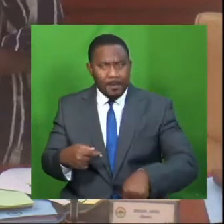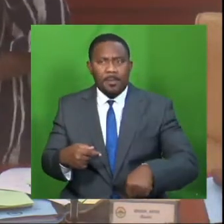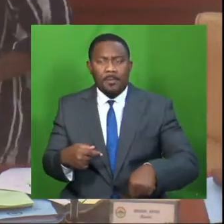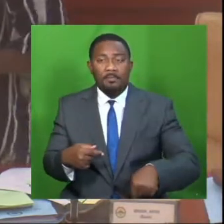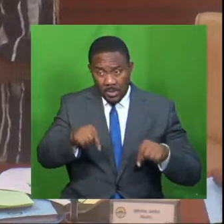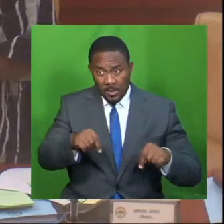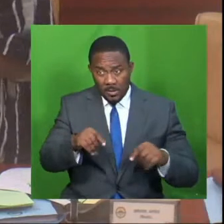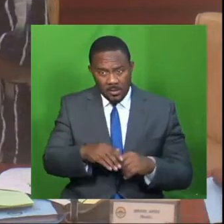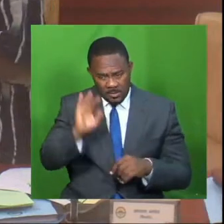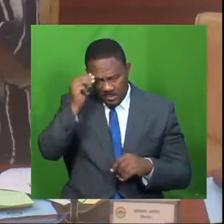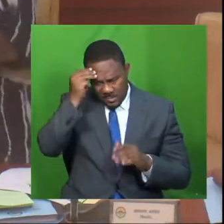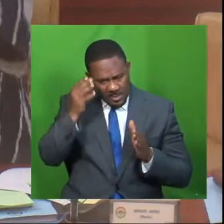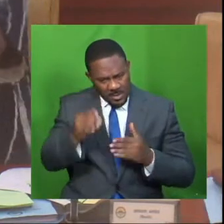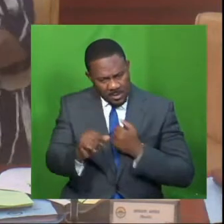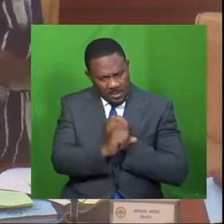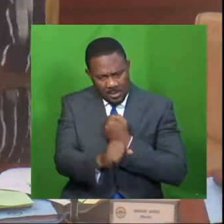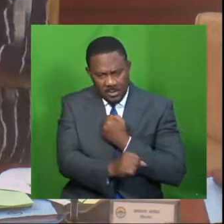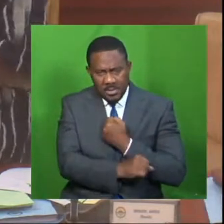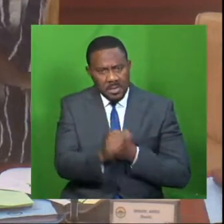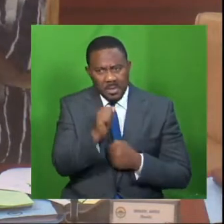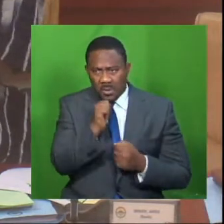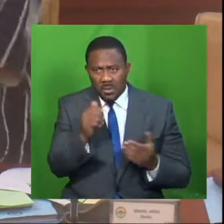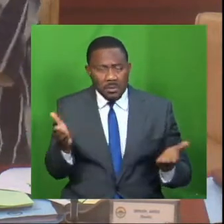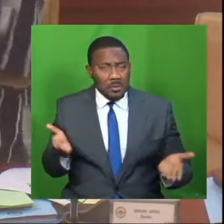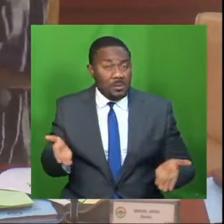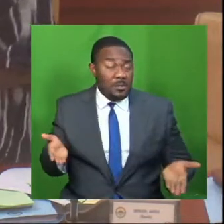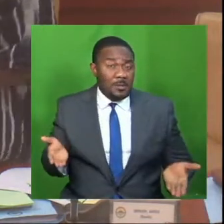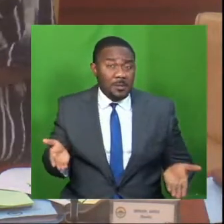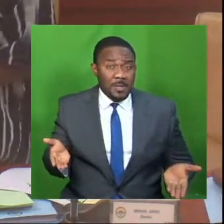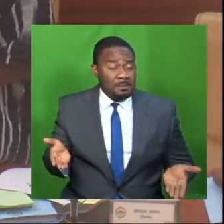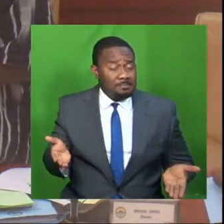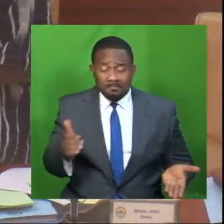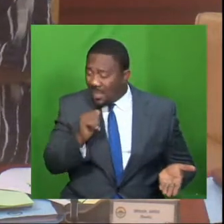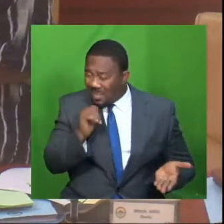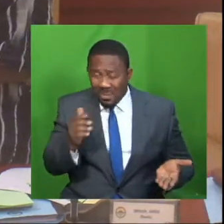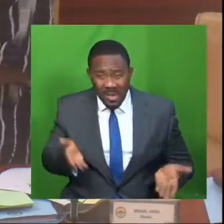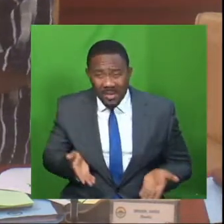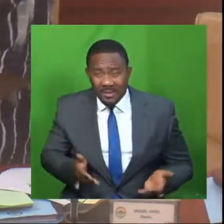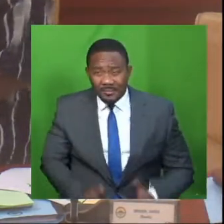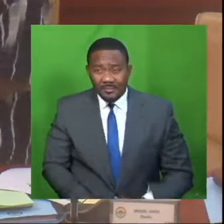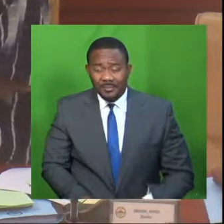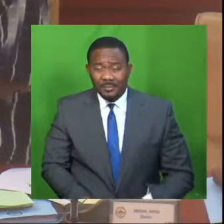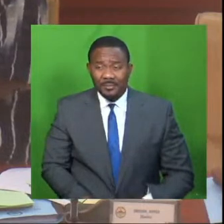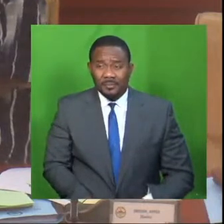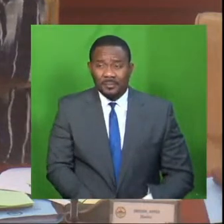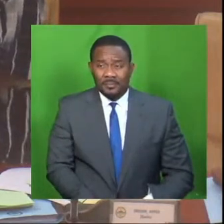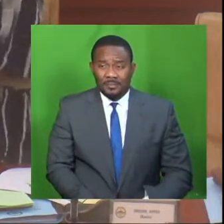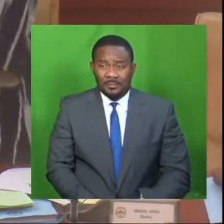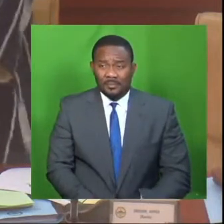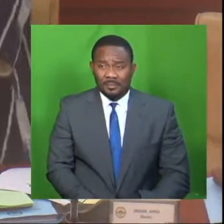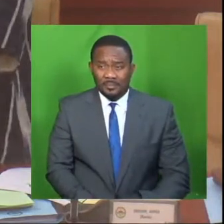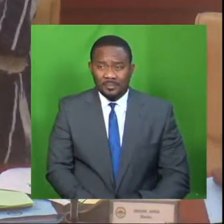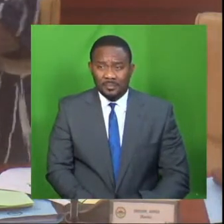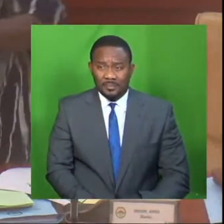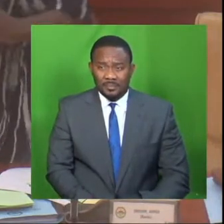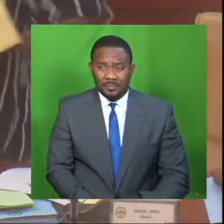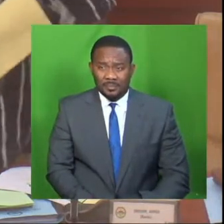TVs and radios. The press call came very early this morning, and they were expecting that we'll be sitting at